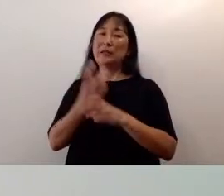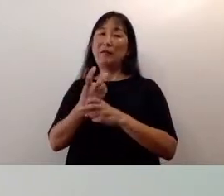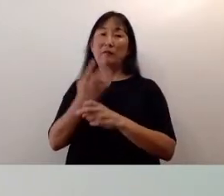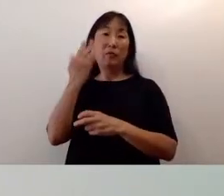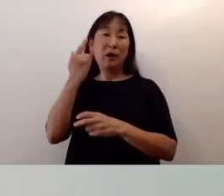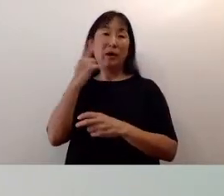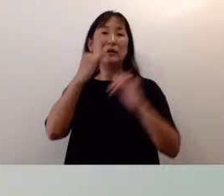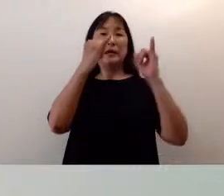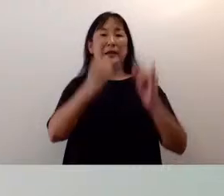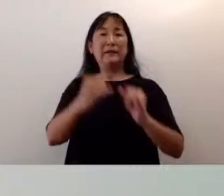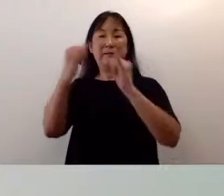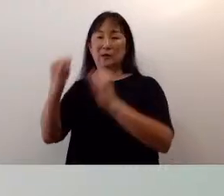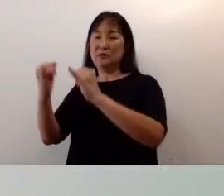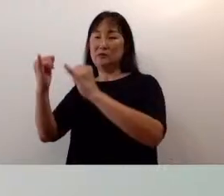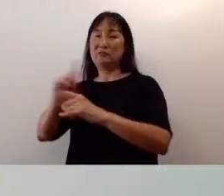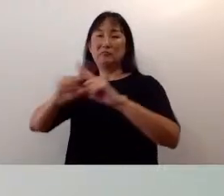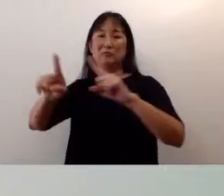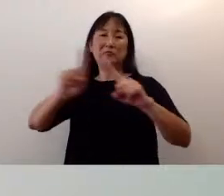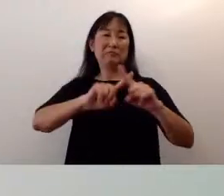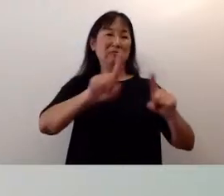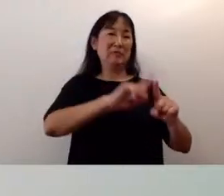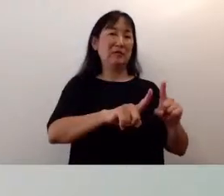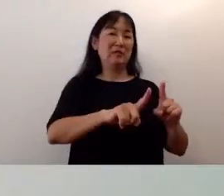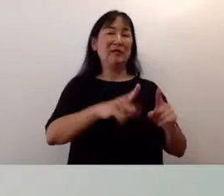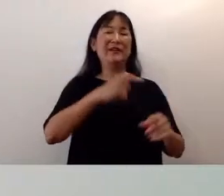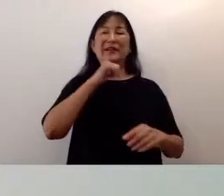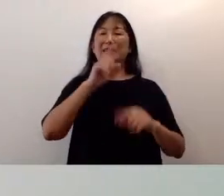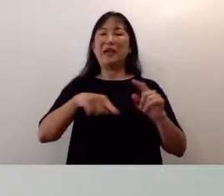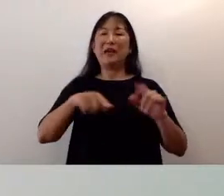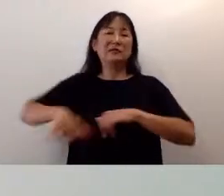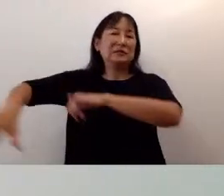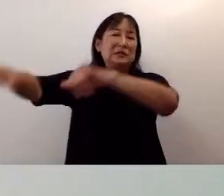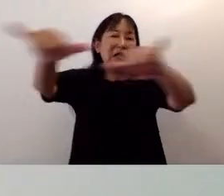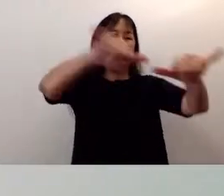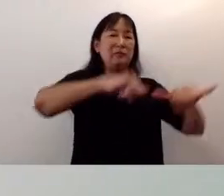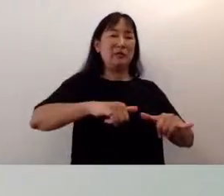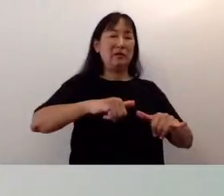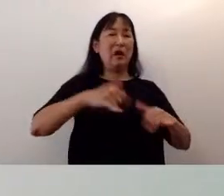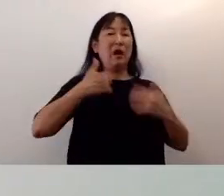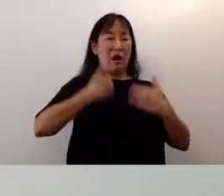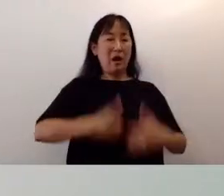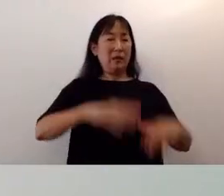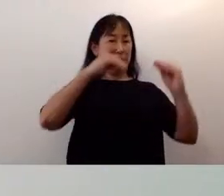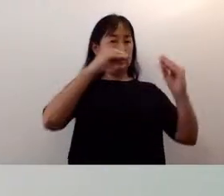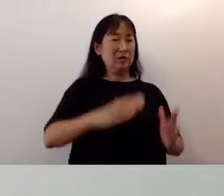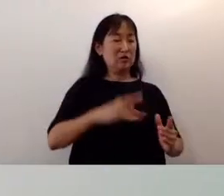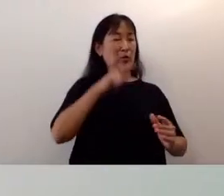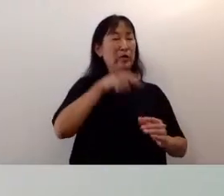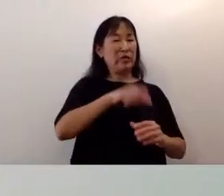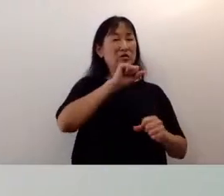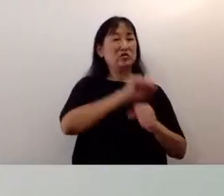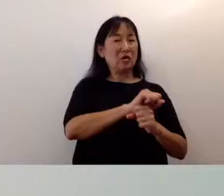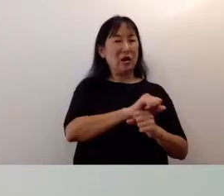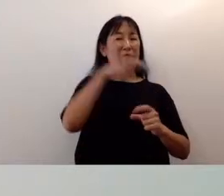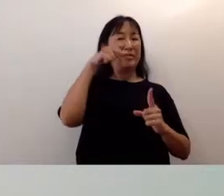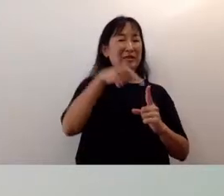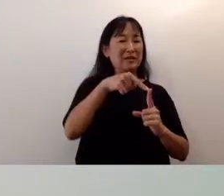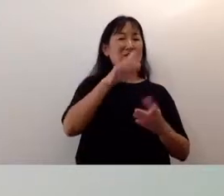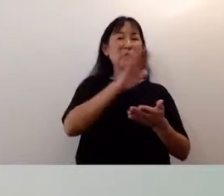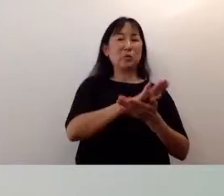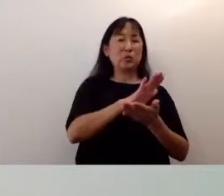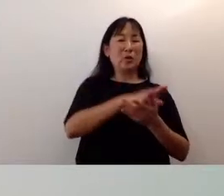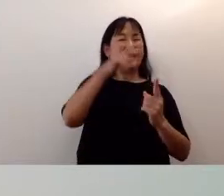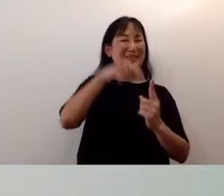say, I'm a teacher, so this is what should happen. It's, I'm a teacher with this particular job assignment in this particular school or